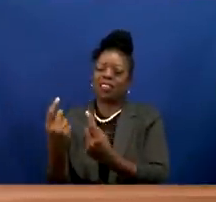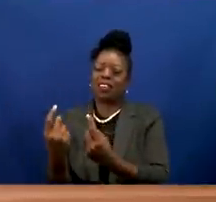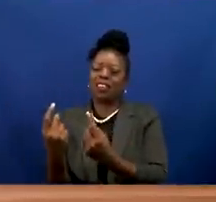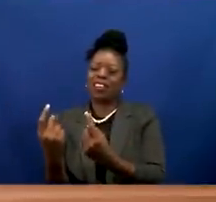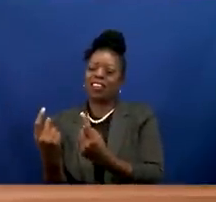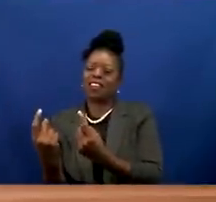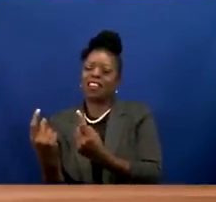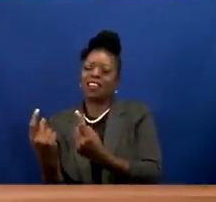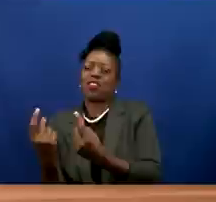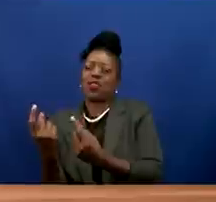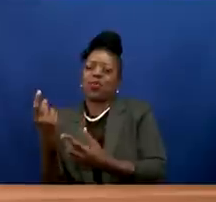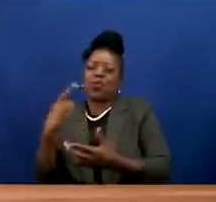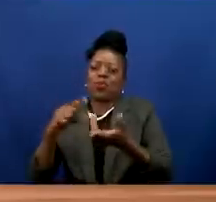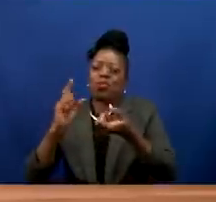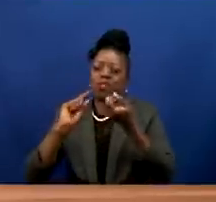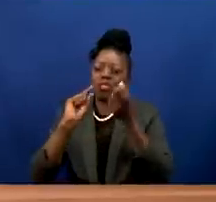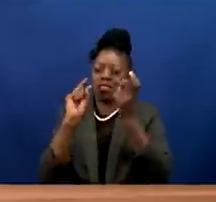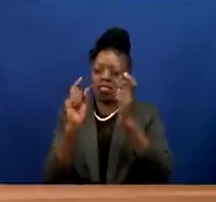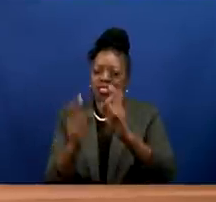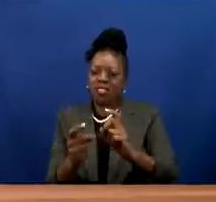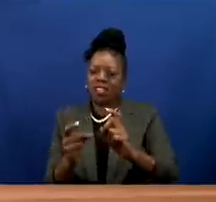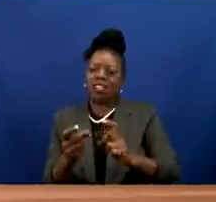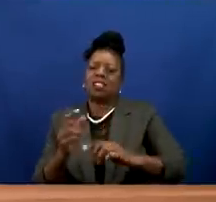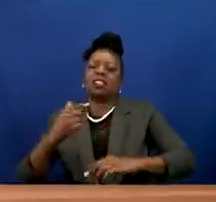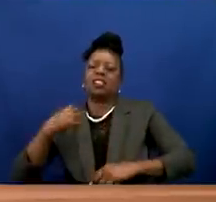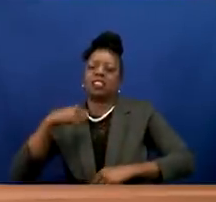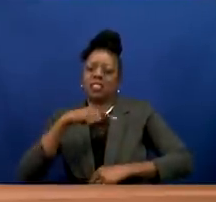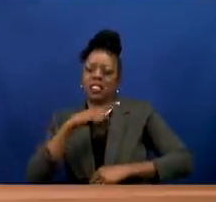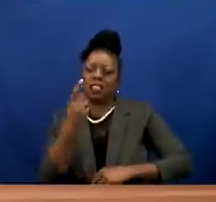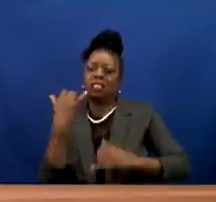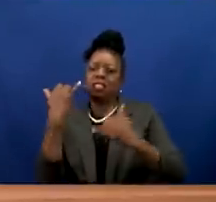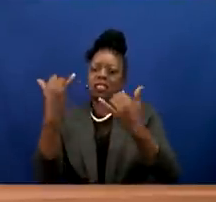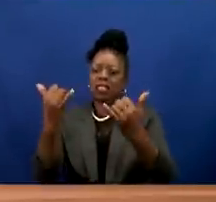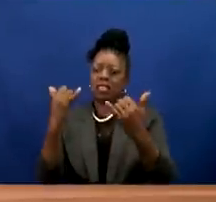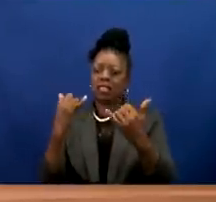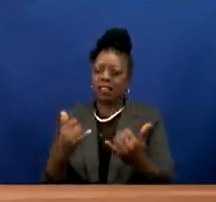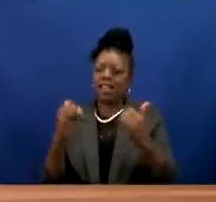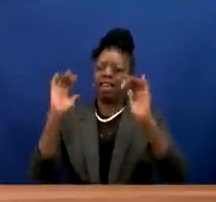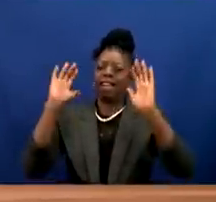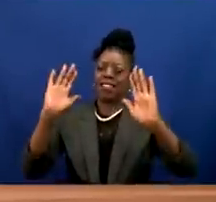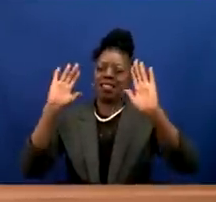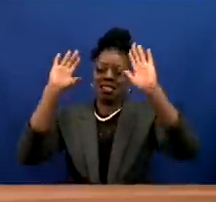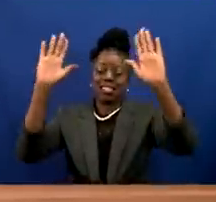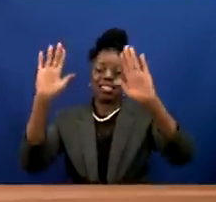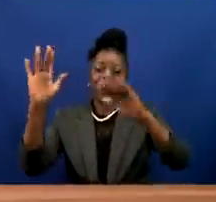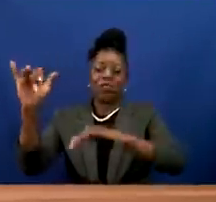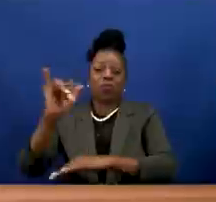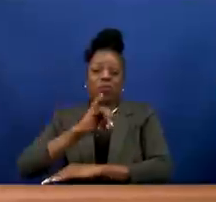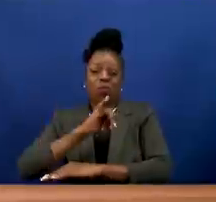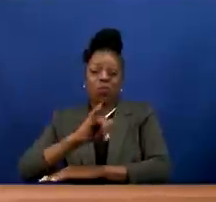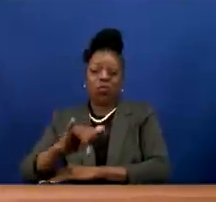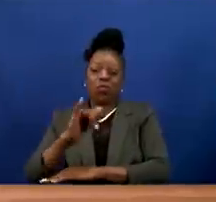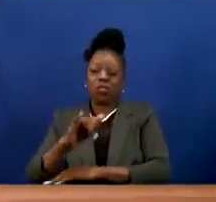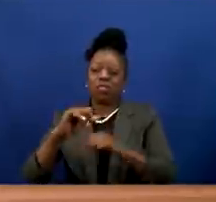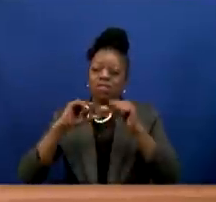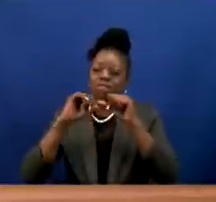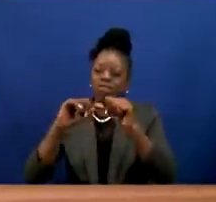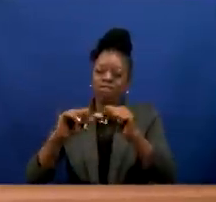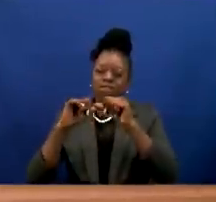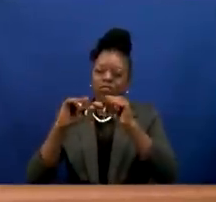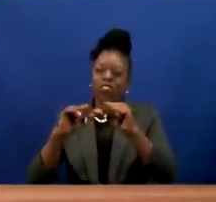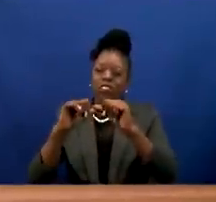So what affects us on this Sunday will still affect us on Wednesday and Thursday and